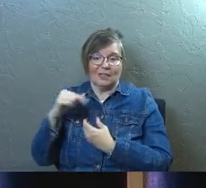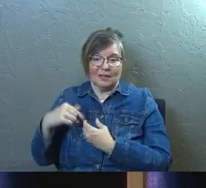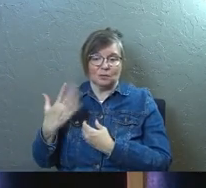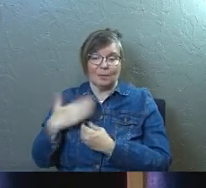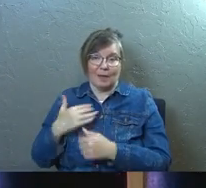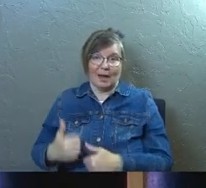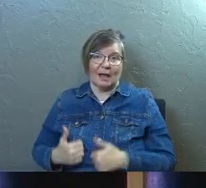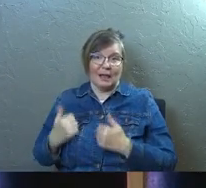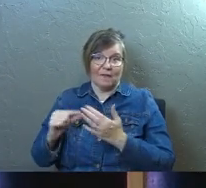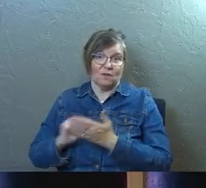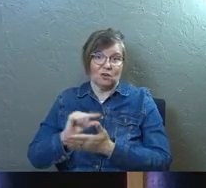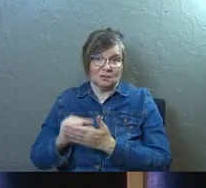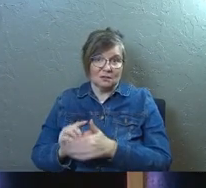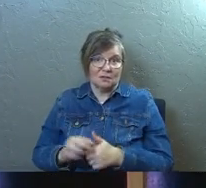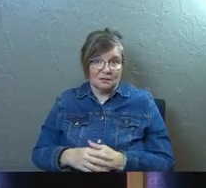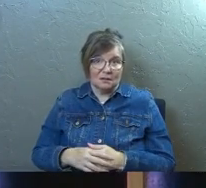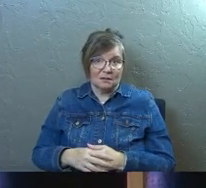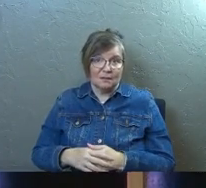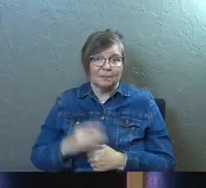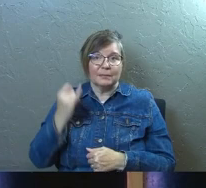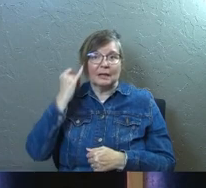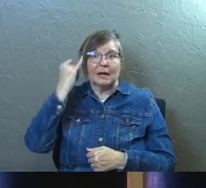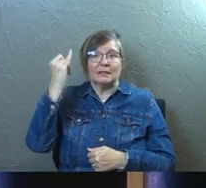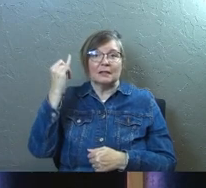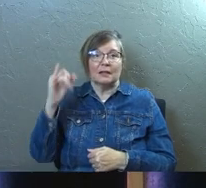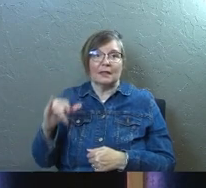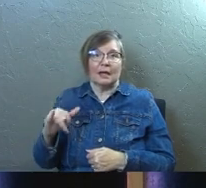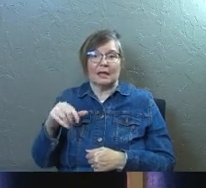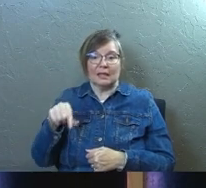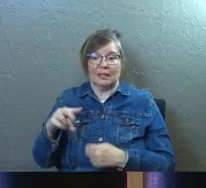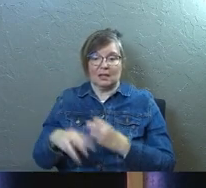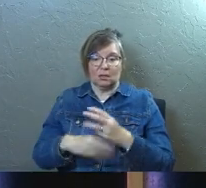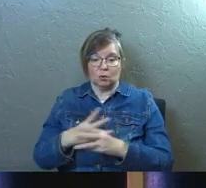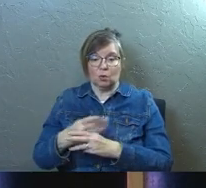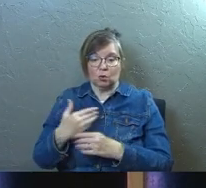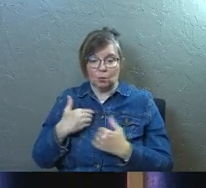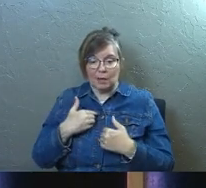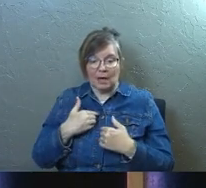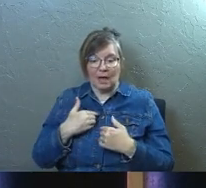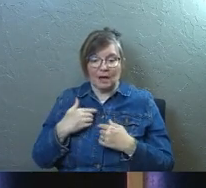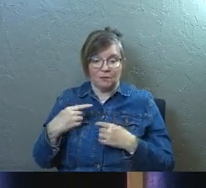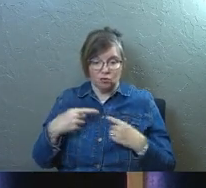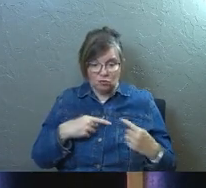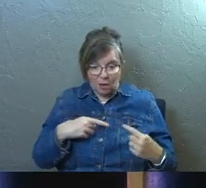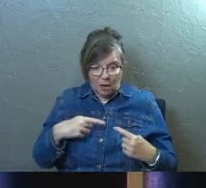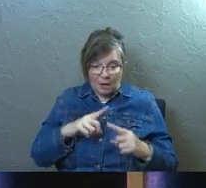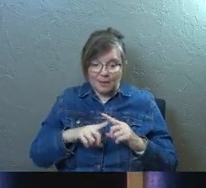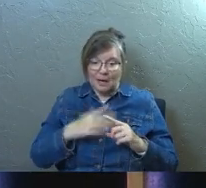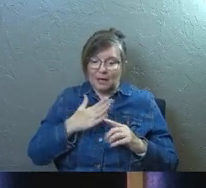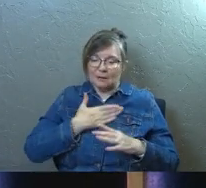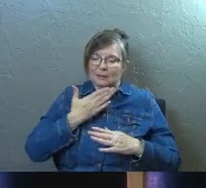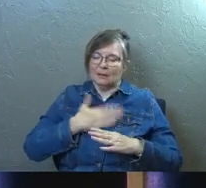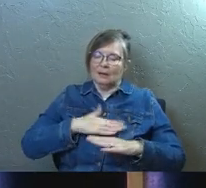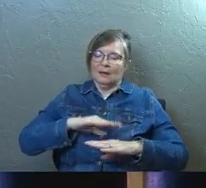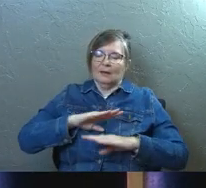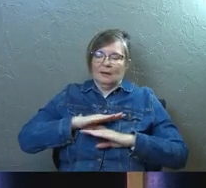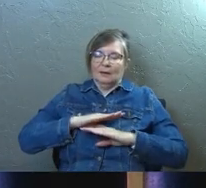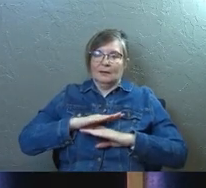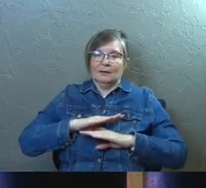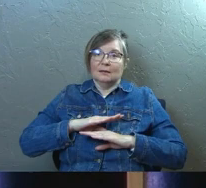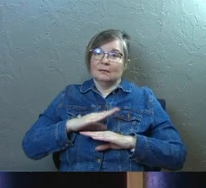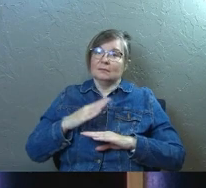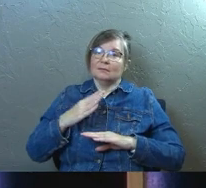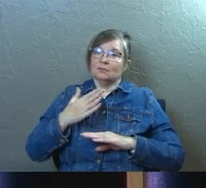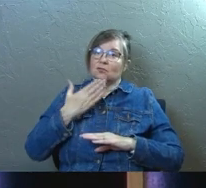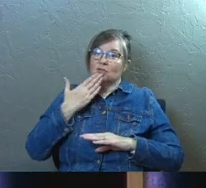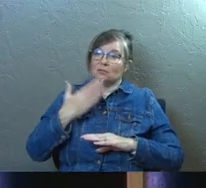This was my life verse. The idea that in this world you will have tribulation, but be of good cheer was the version I memorized